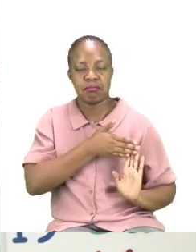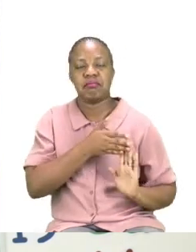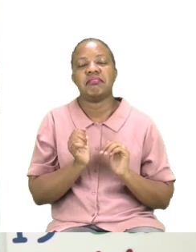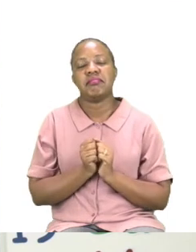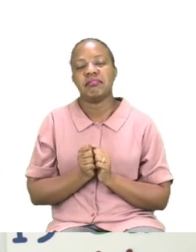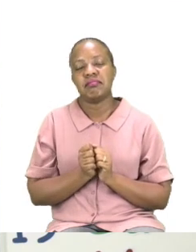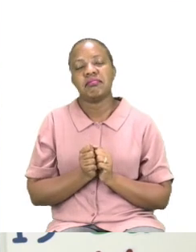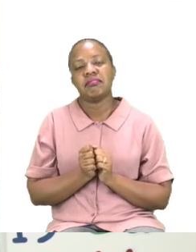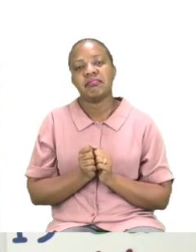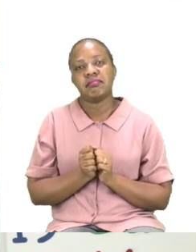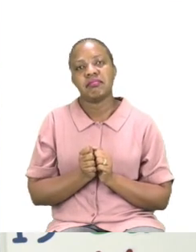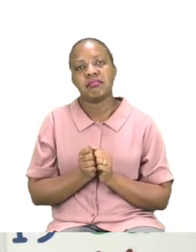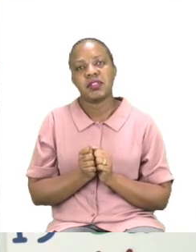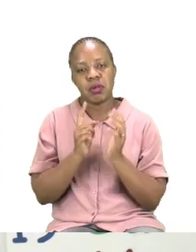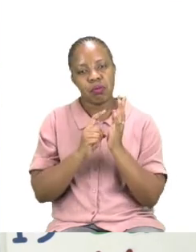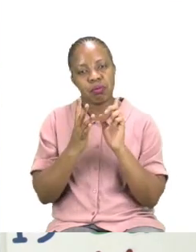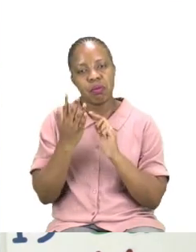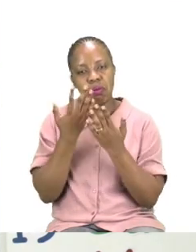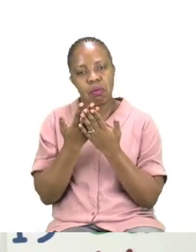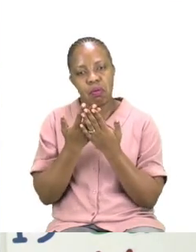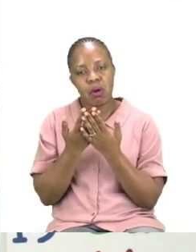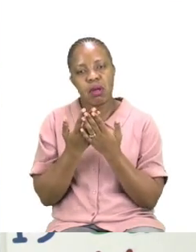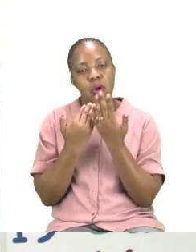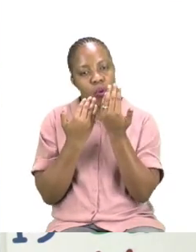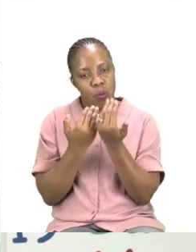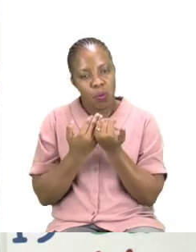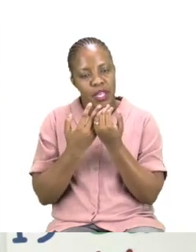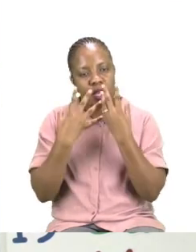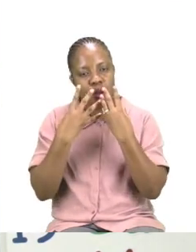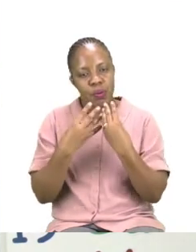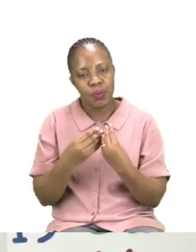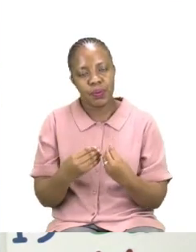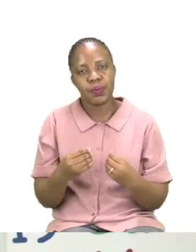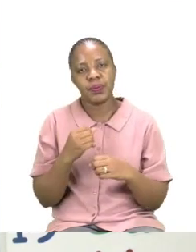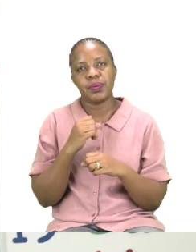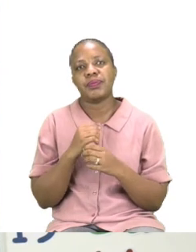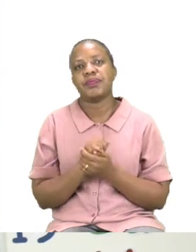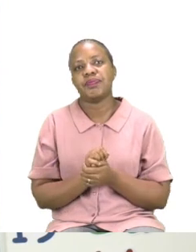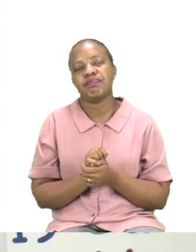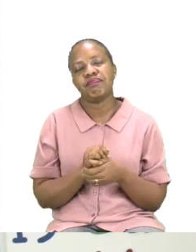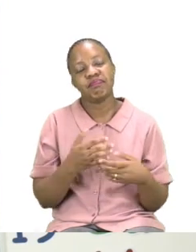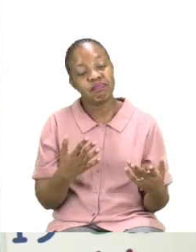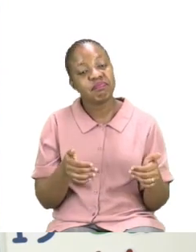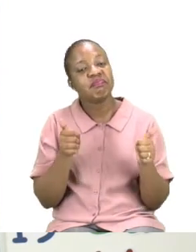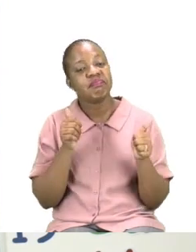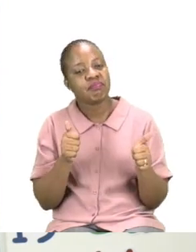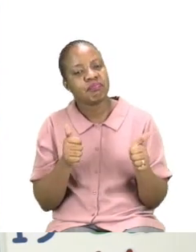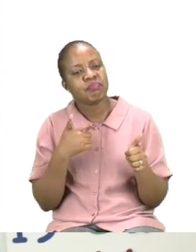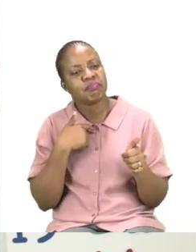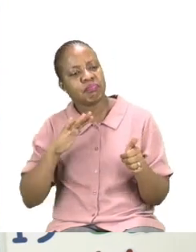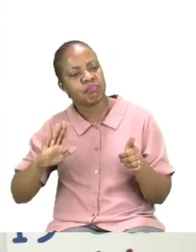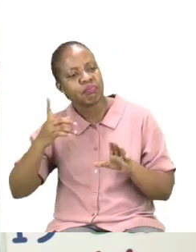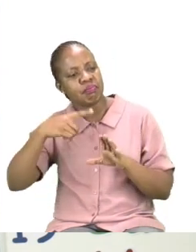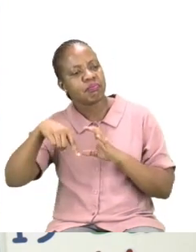dry before you touch anything else. Well done. I want to go outside and have some fun in the